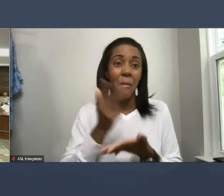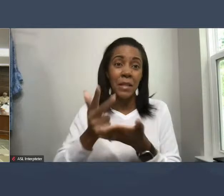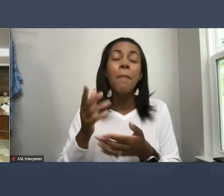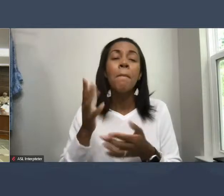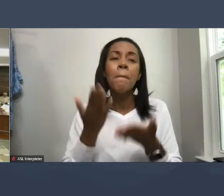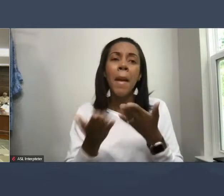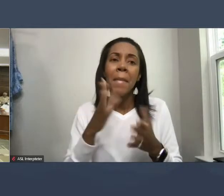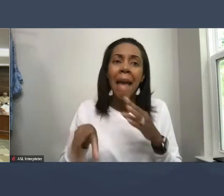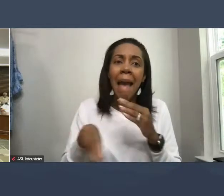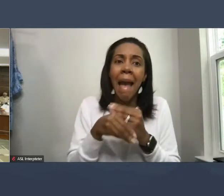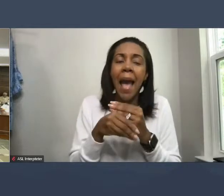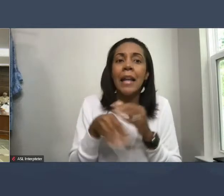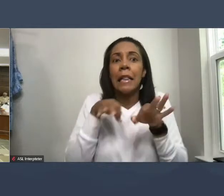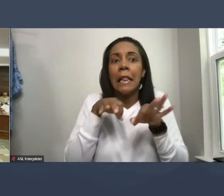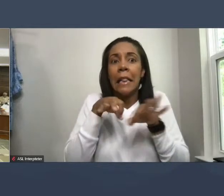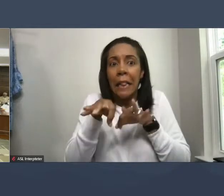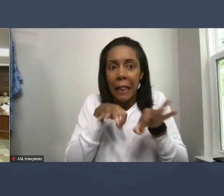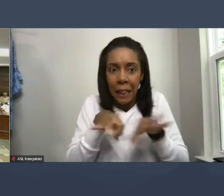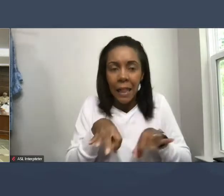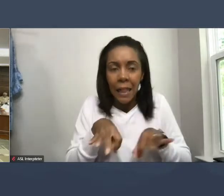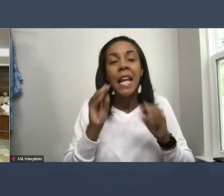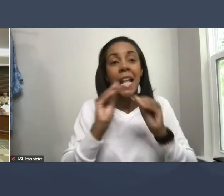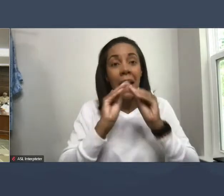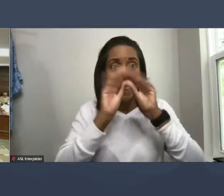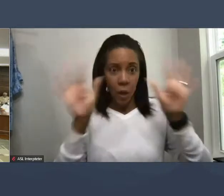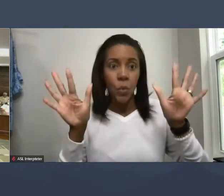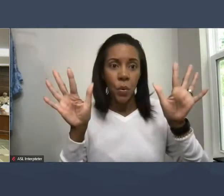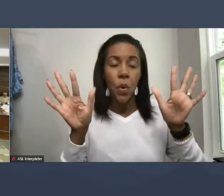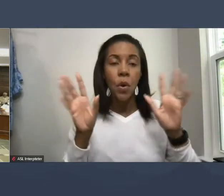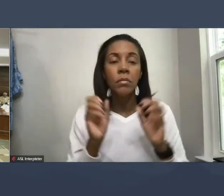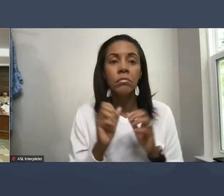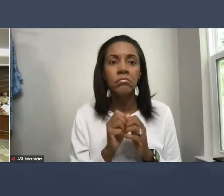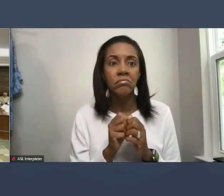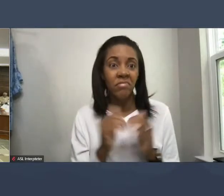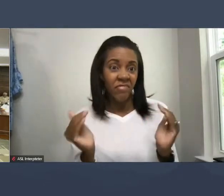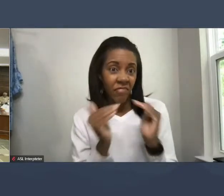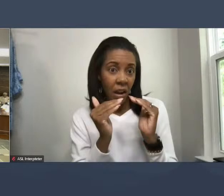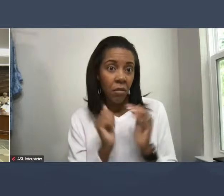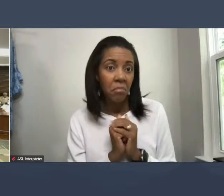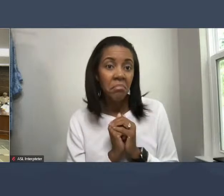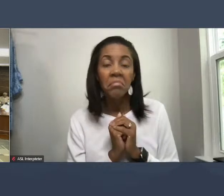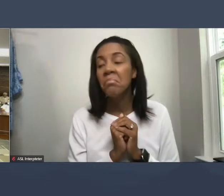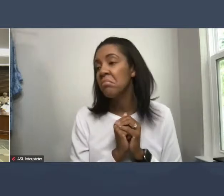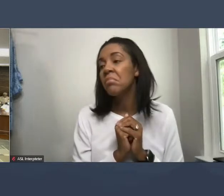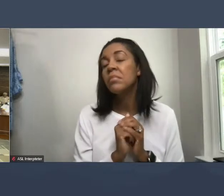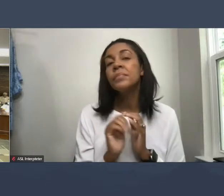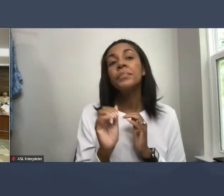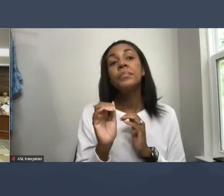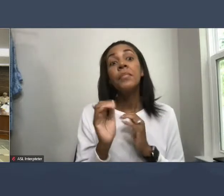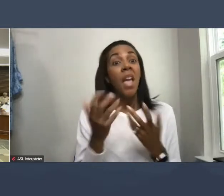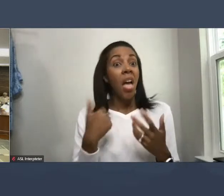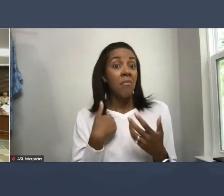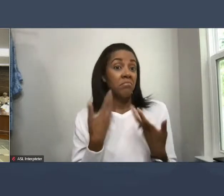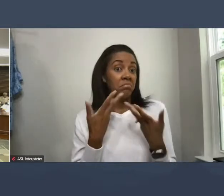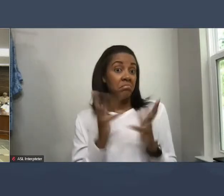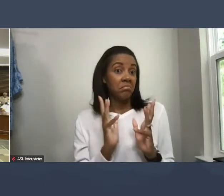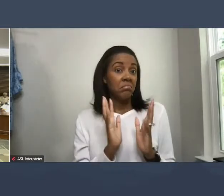it is very clear and very public what you're trying to accomplish. Okay. Fair enough. It's about it for me. I